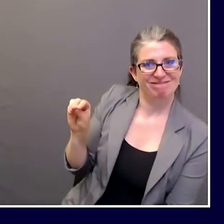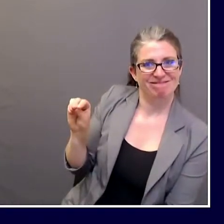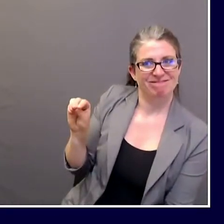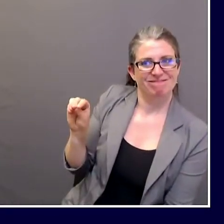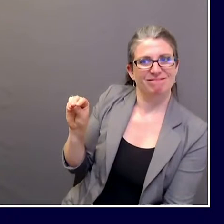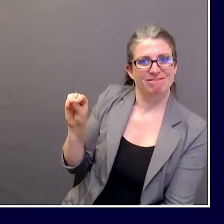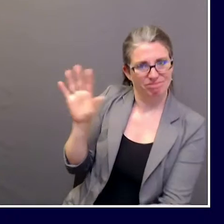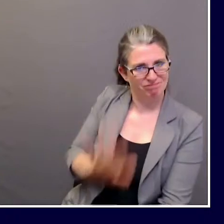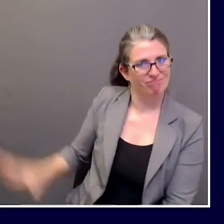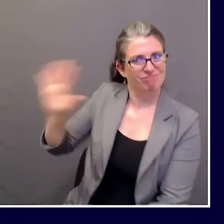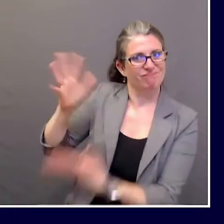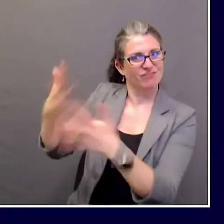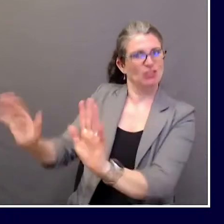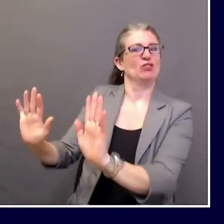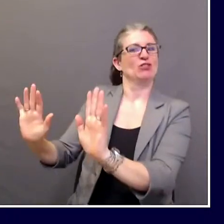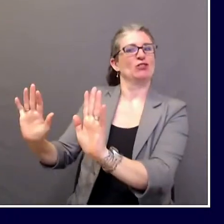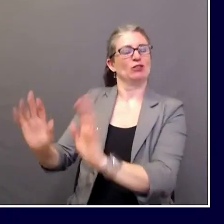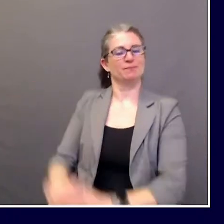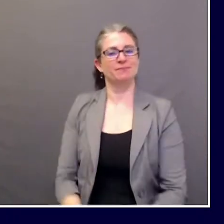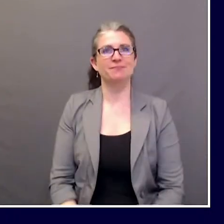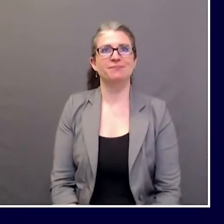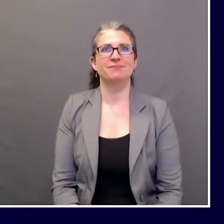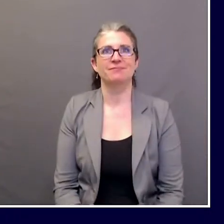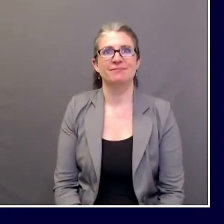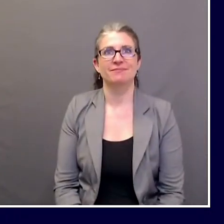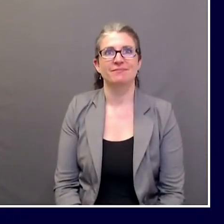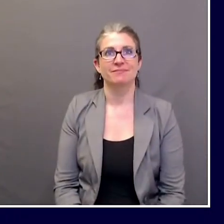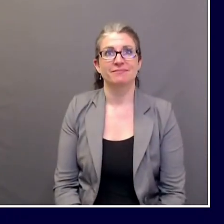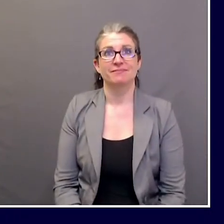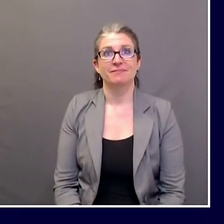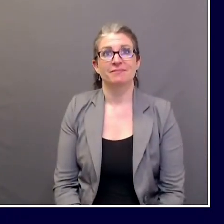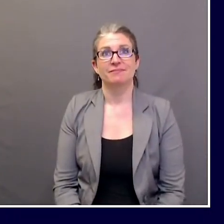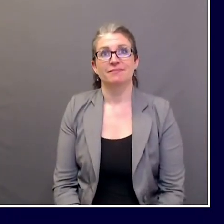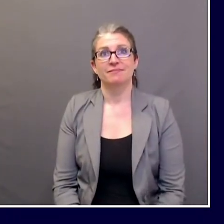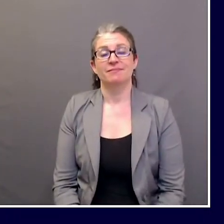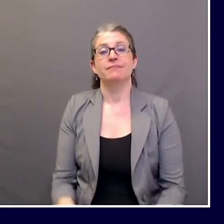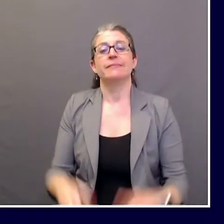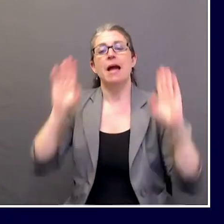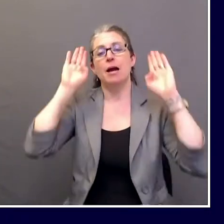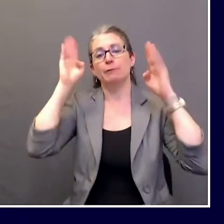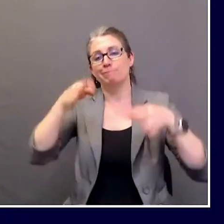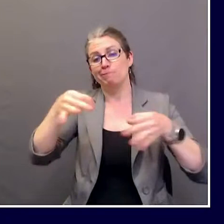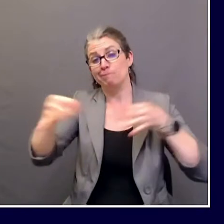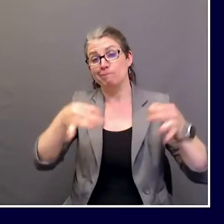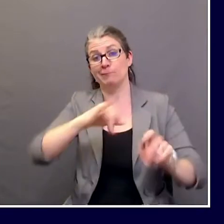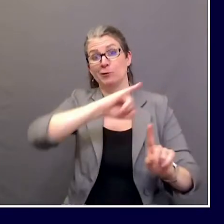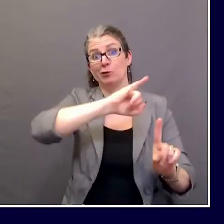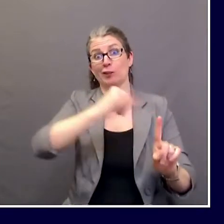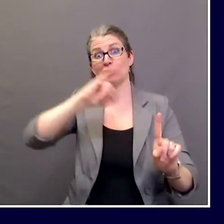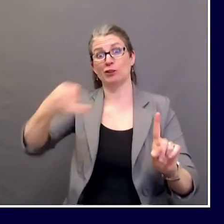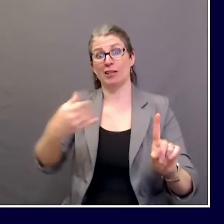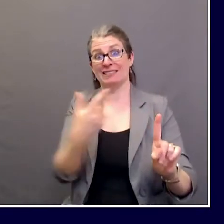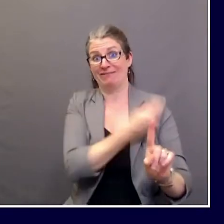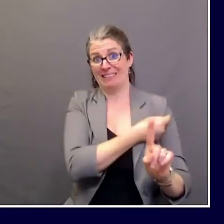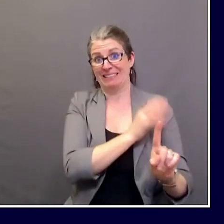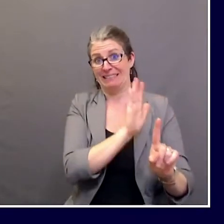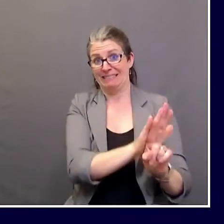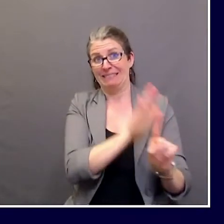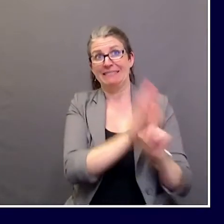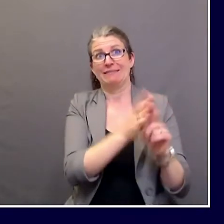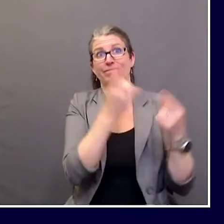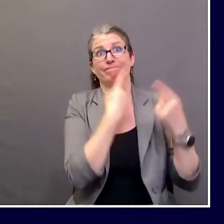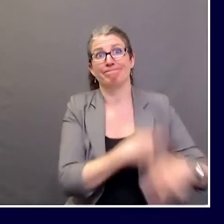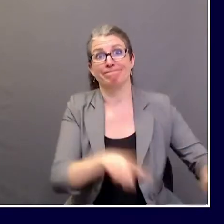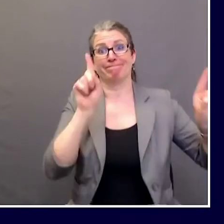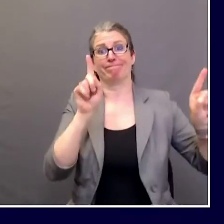Let's talk about the recent news around changes to the administration of J&J vaccine. This